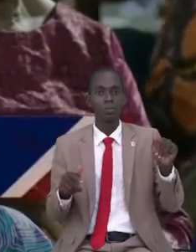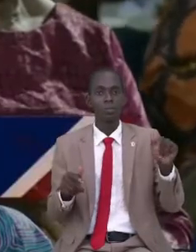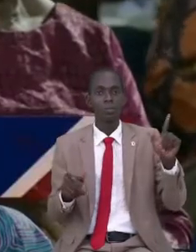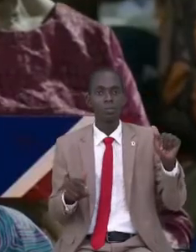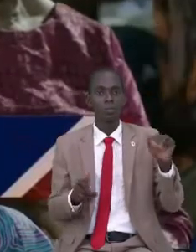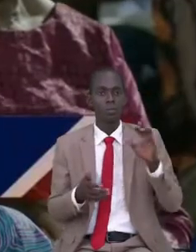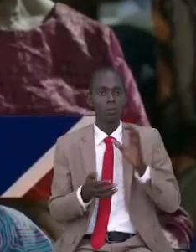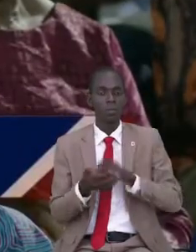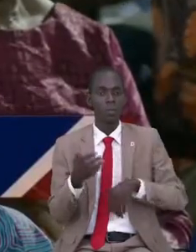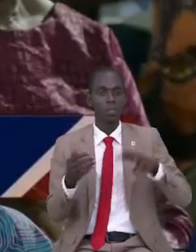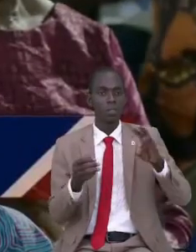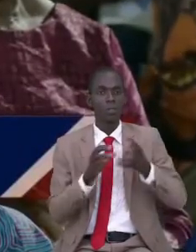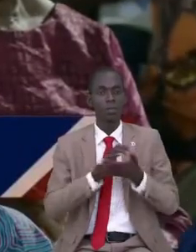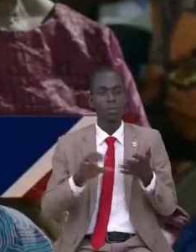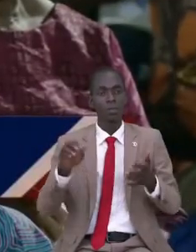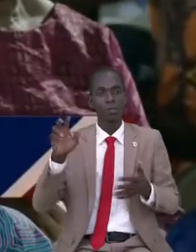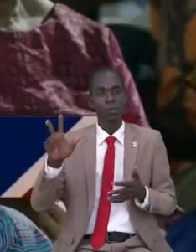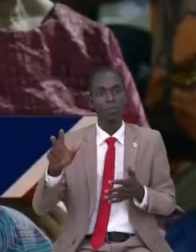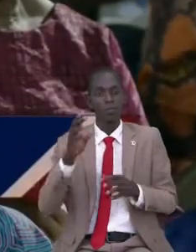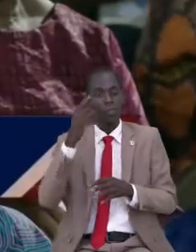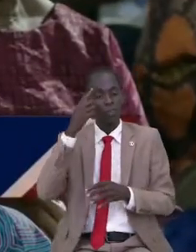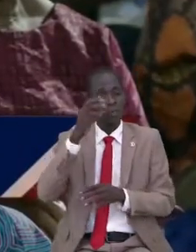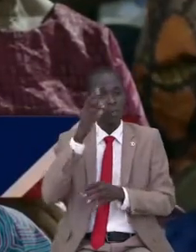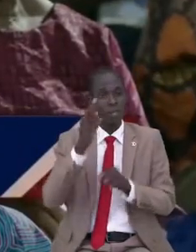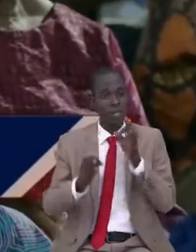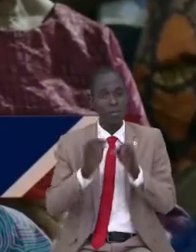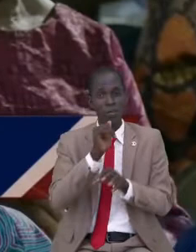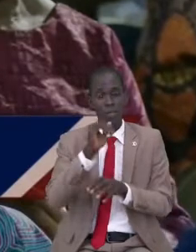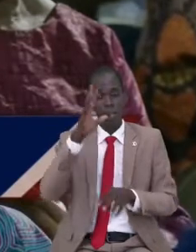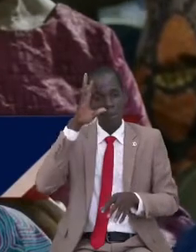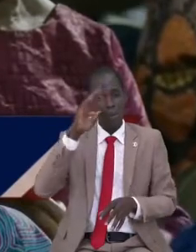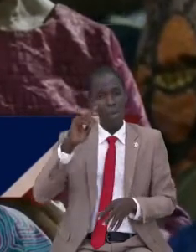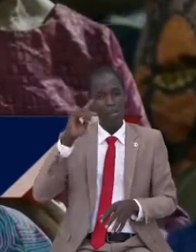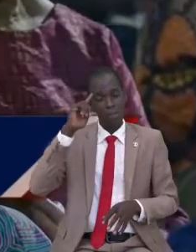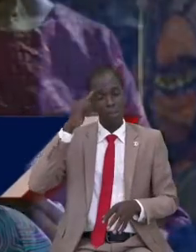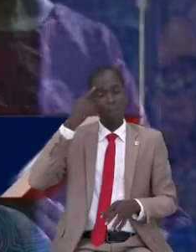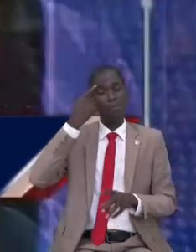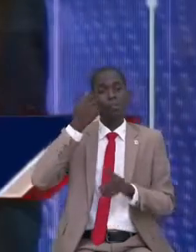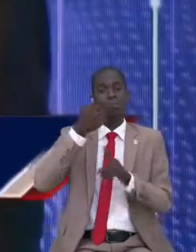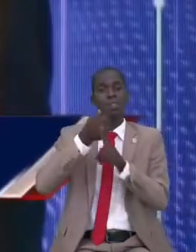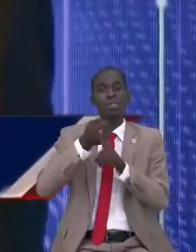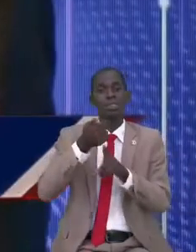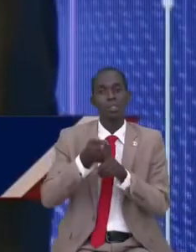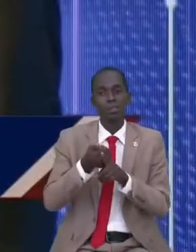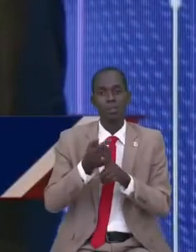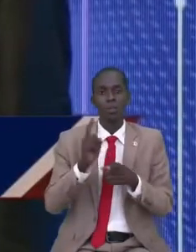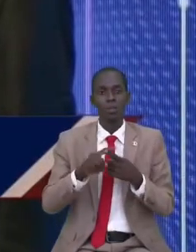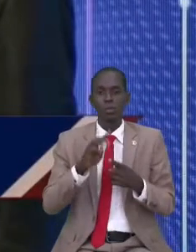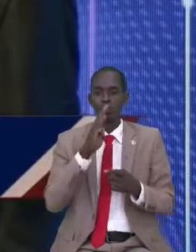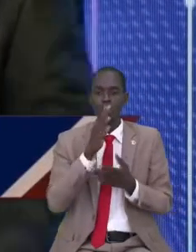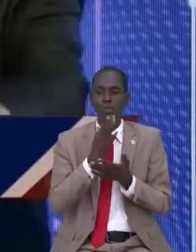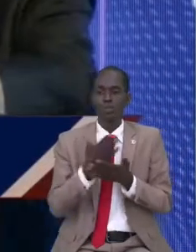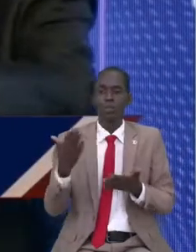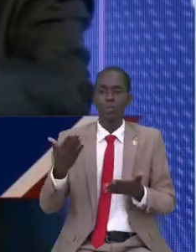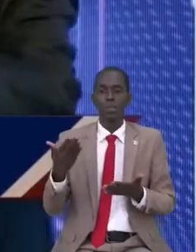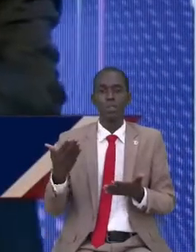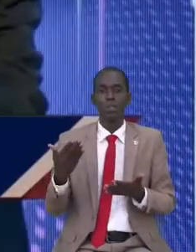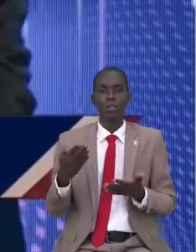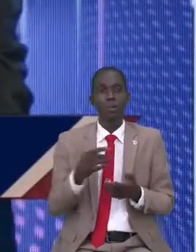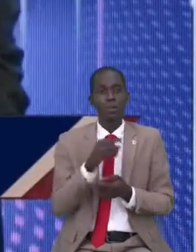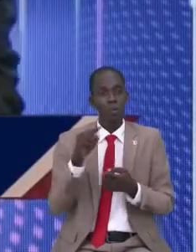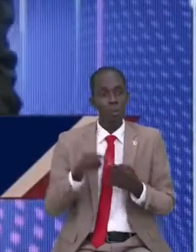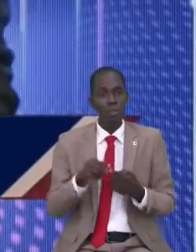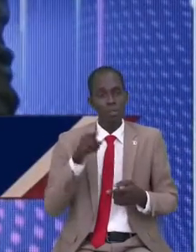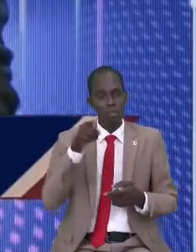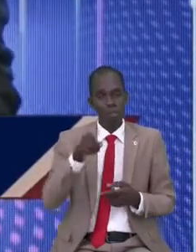for if a man think himself to be something when he